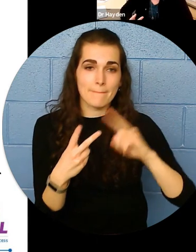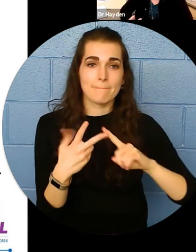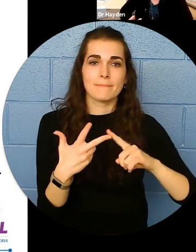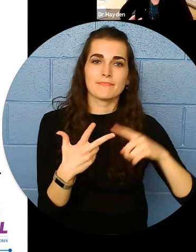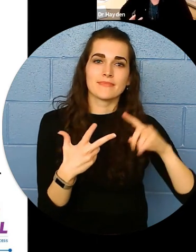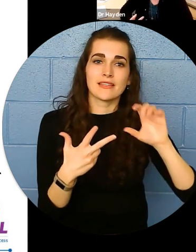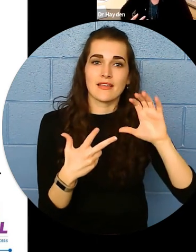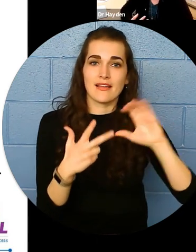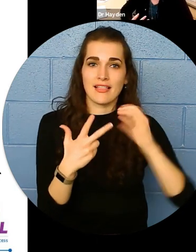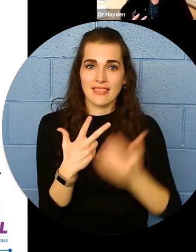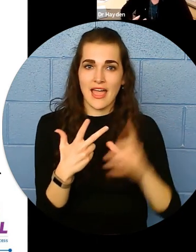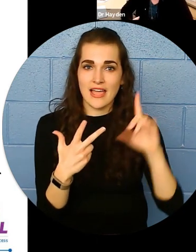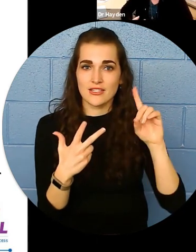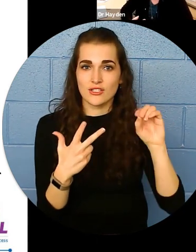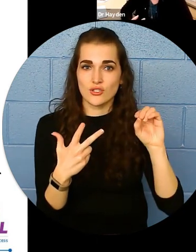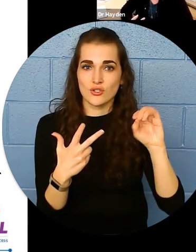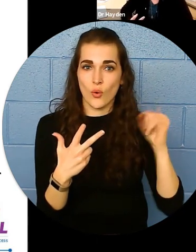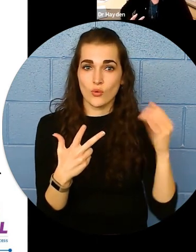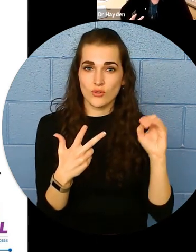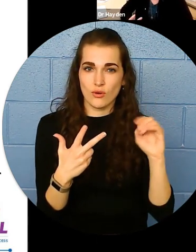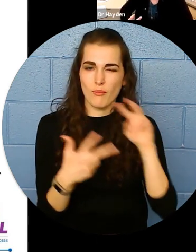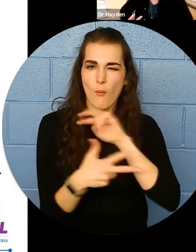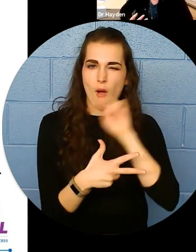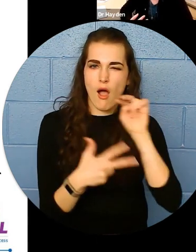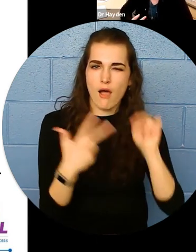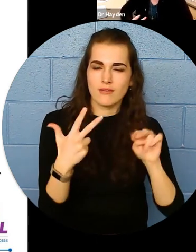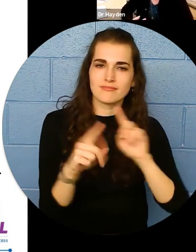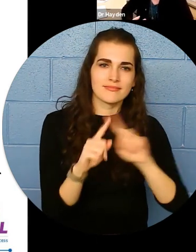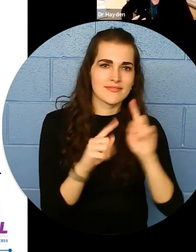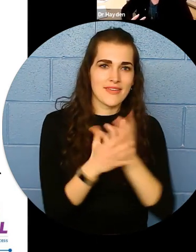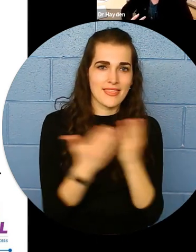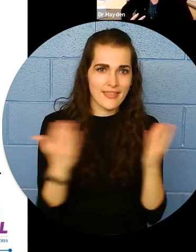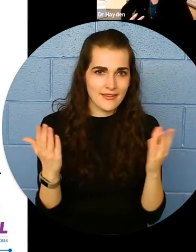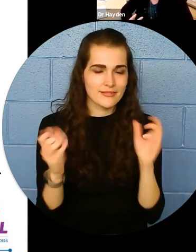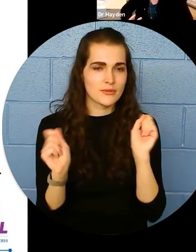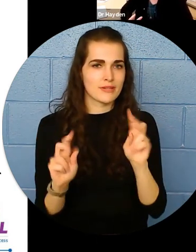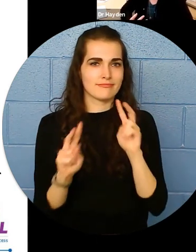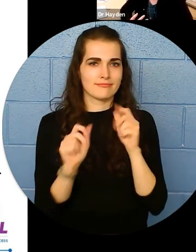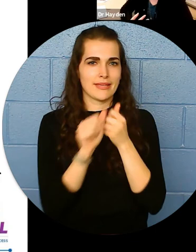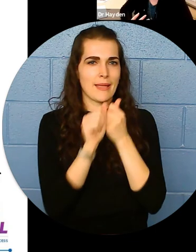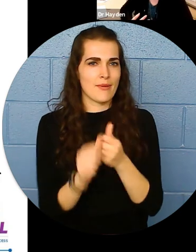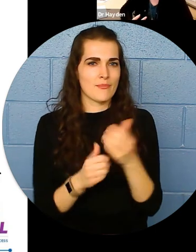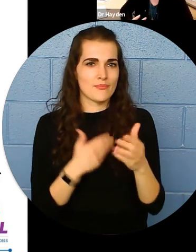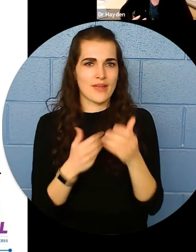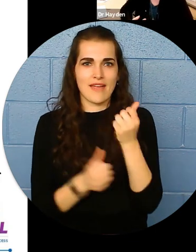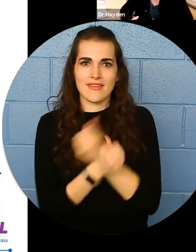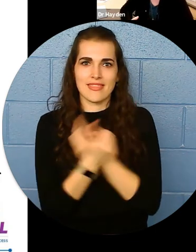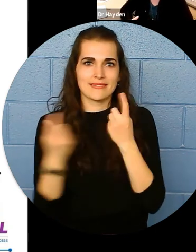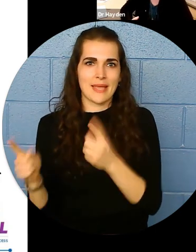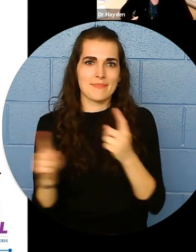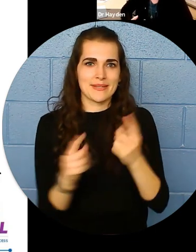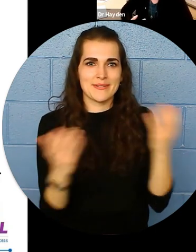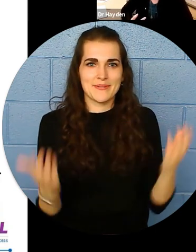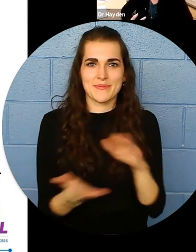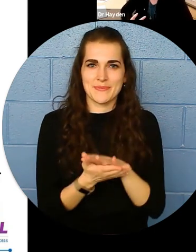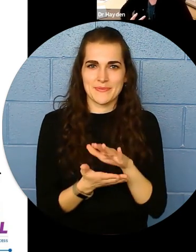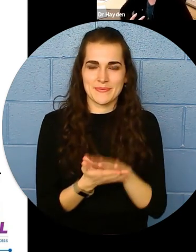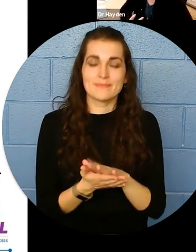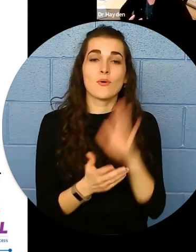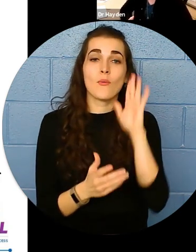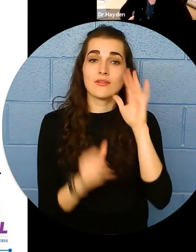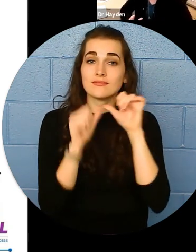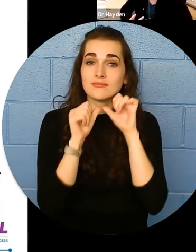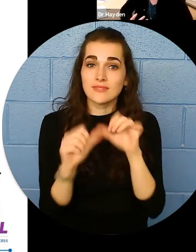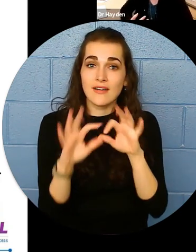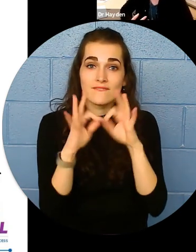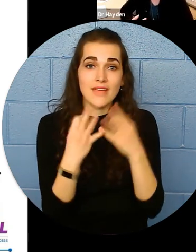course, Class Dojo. So please make sure you're watching all of those things so that you can keep up with everything that's happening here at school. We will continue